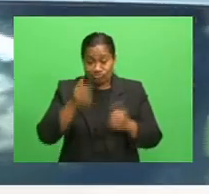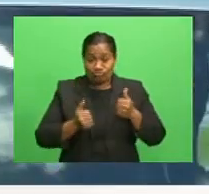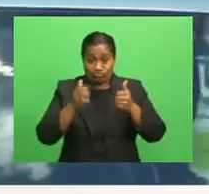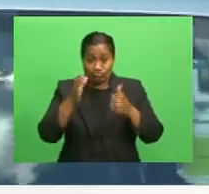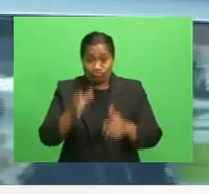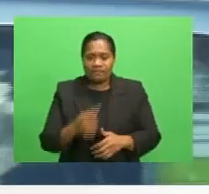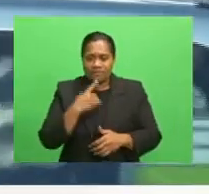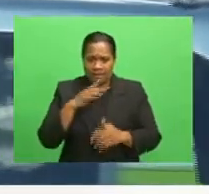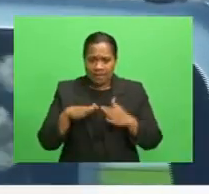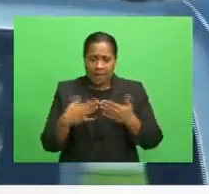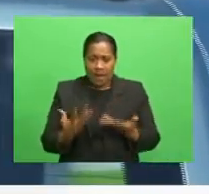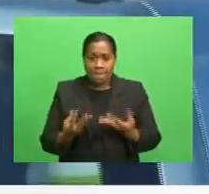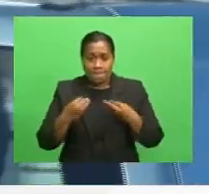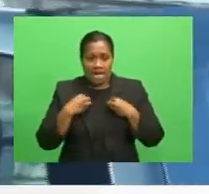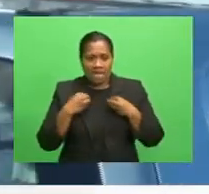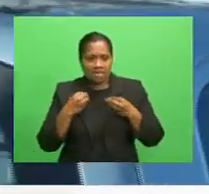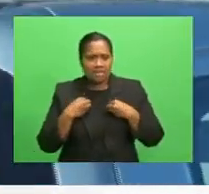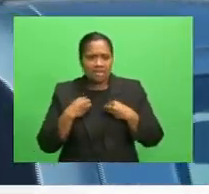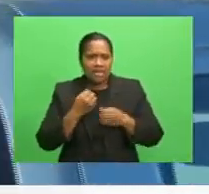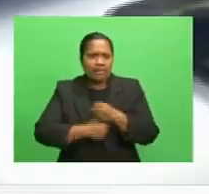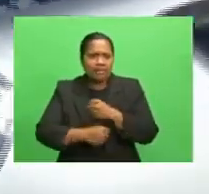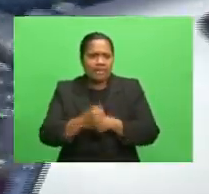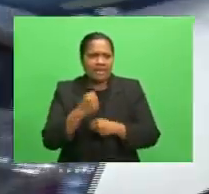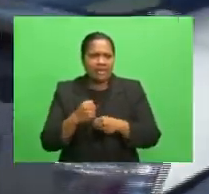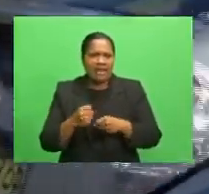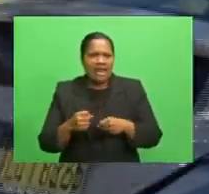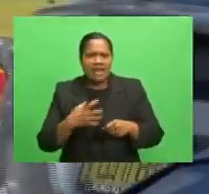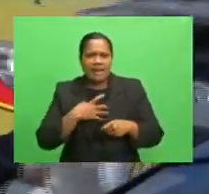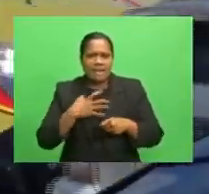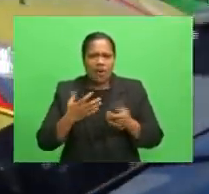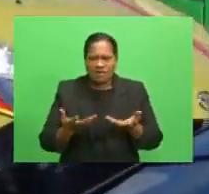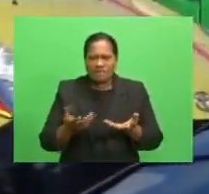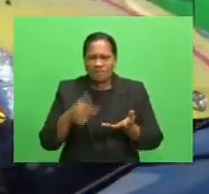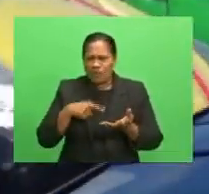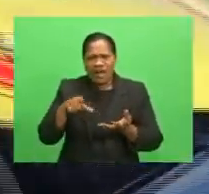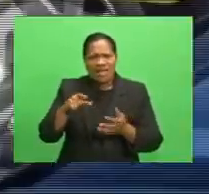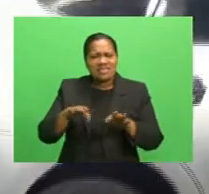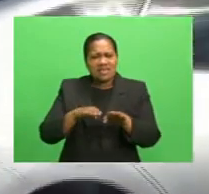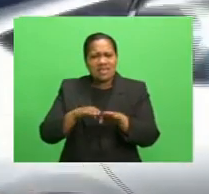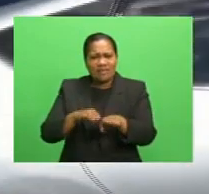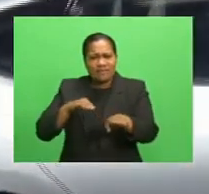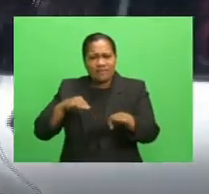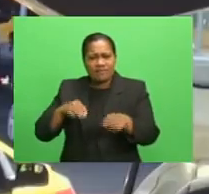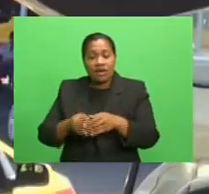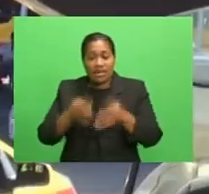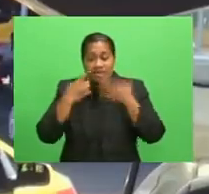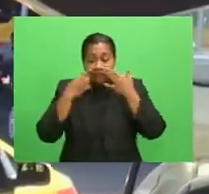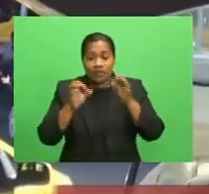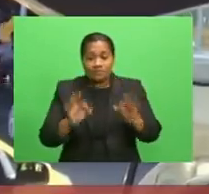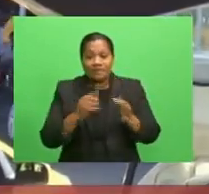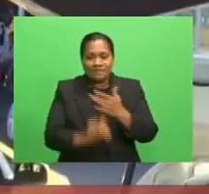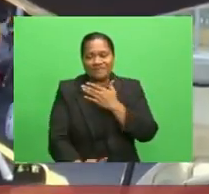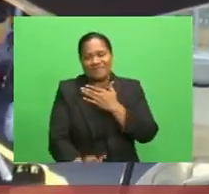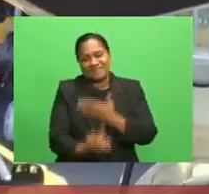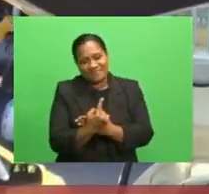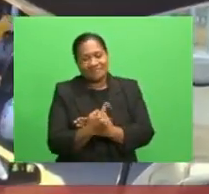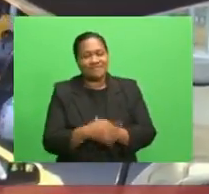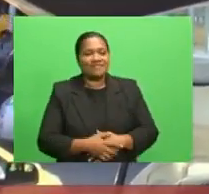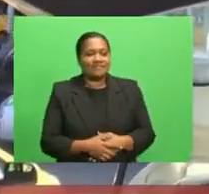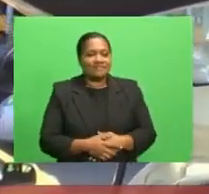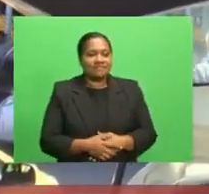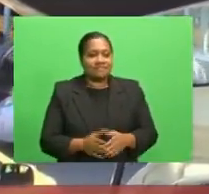becoming competitive due to the current curfew restrictions. The night shift taxis and the day shift taxis are operating at one time